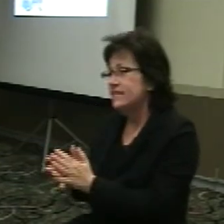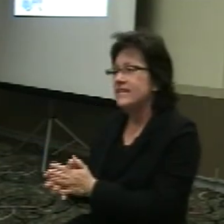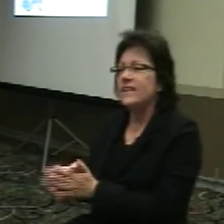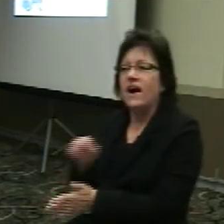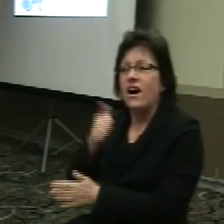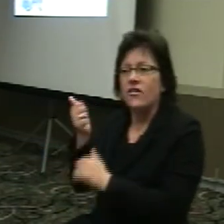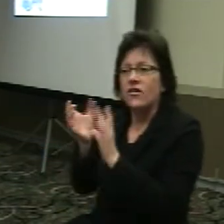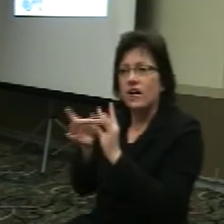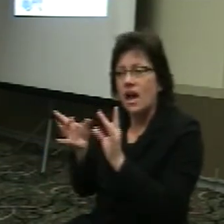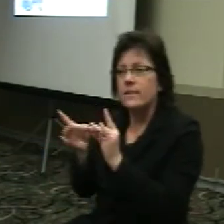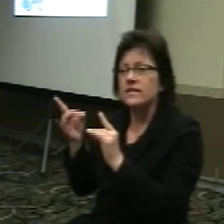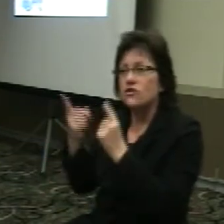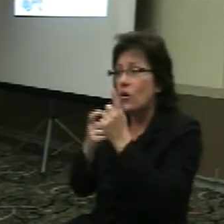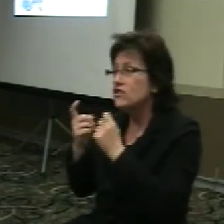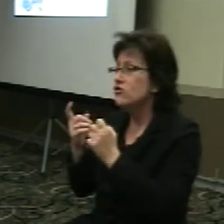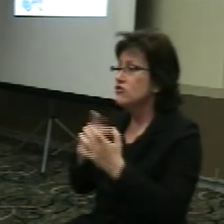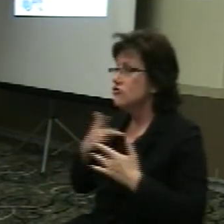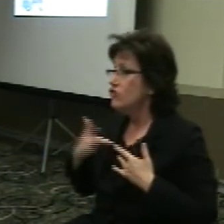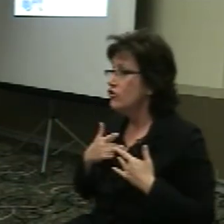Other questions, comments, concerns?